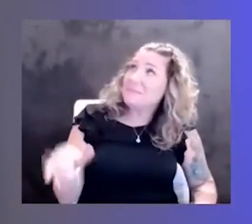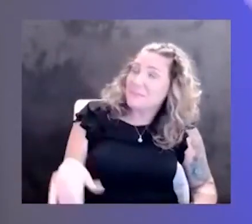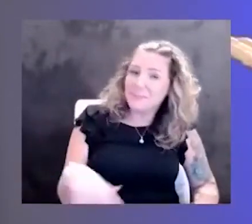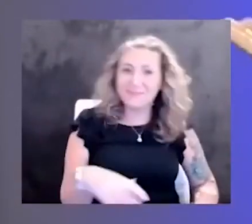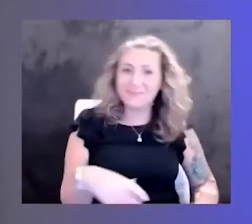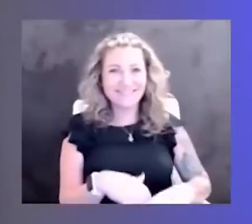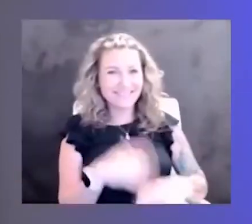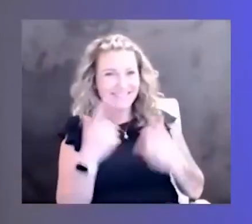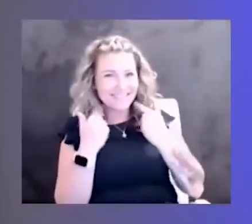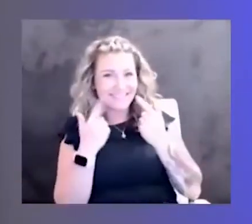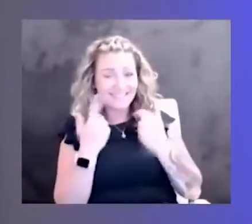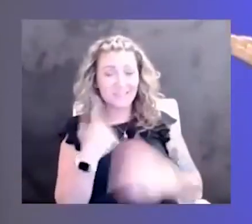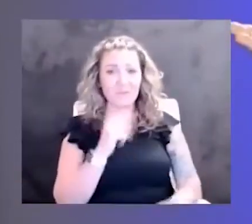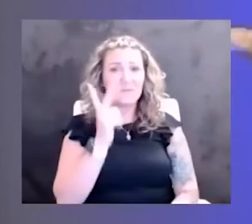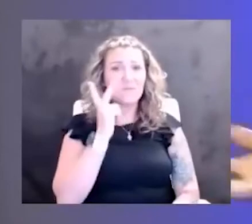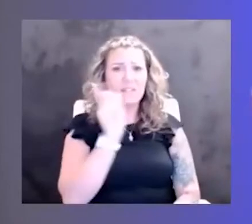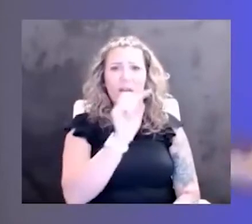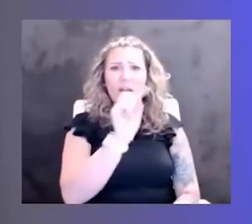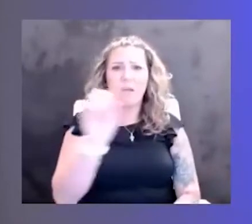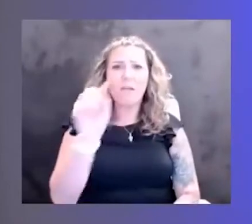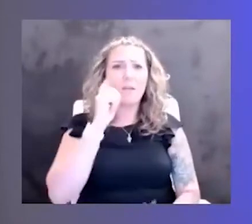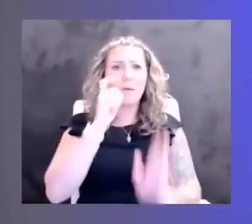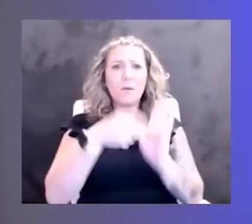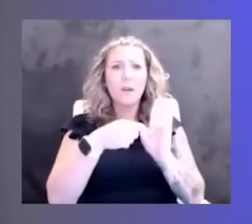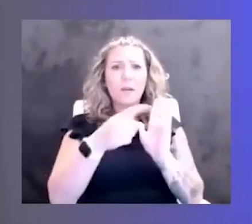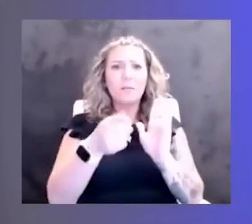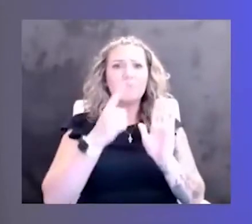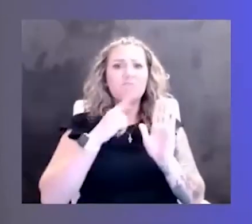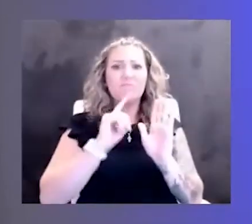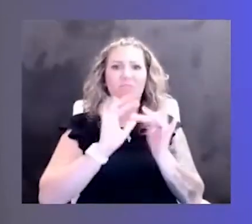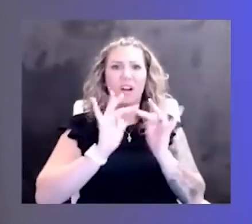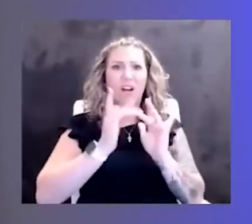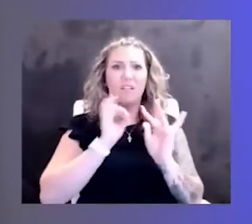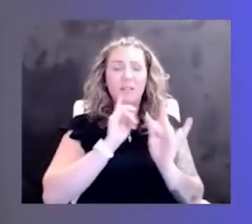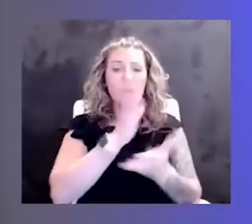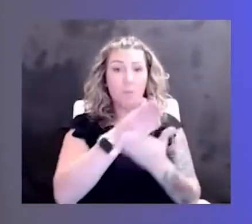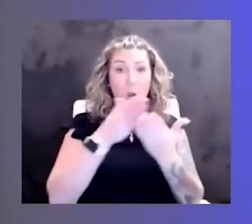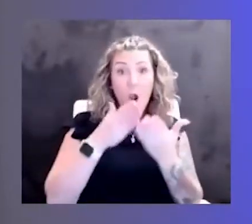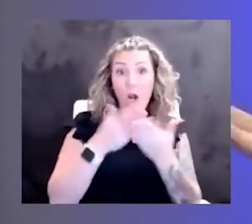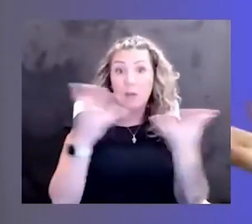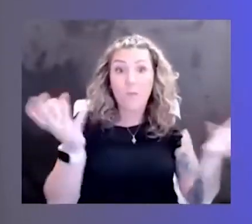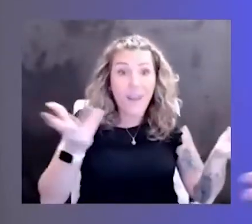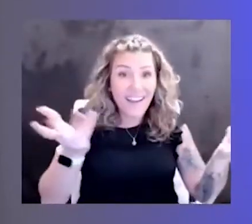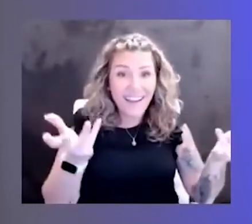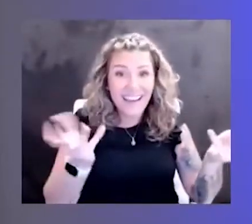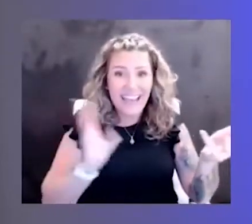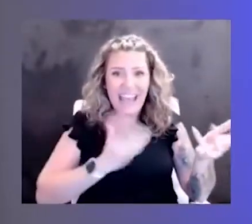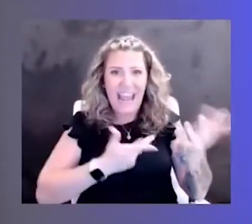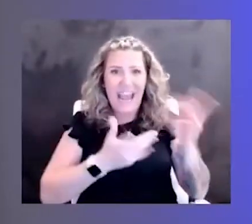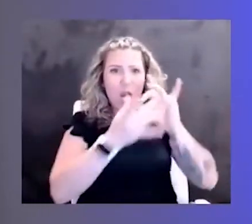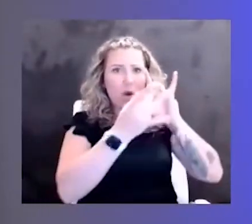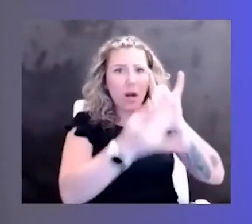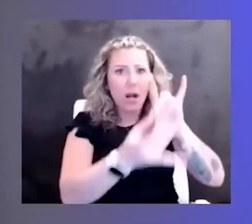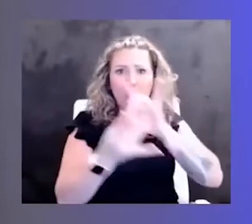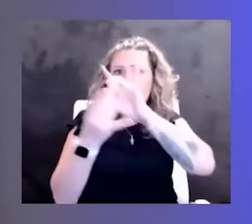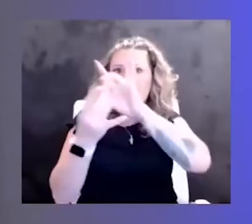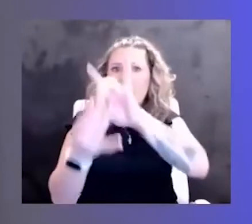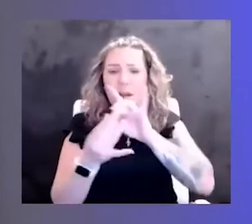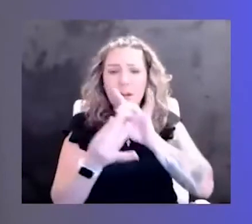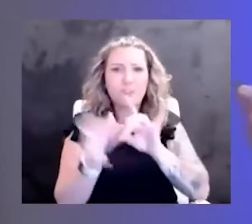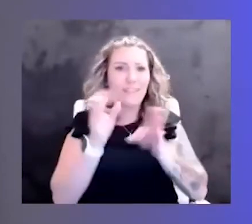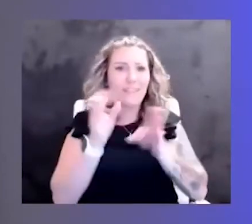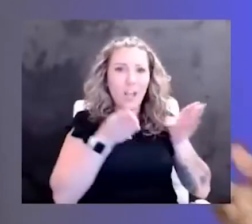We've seen the recognition that broadband is obviously part of our connection, just as much as roads and bridges